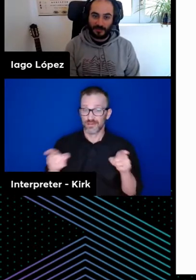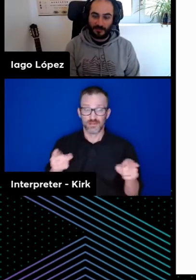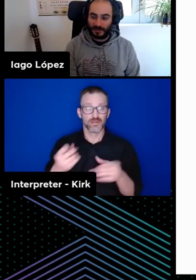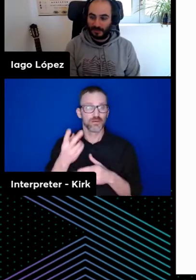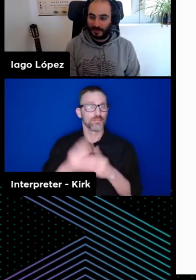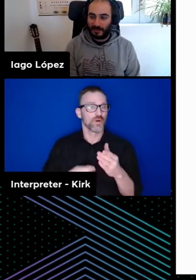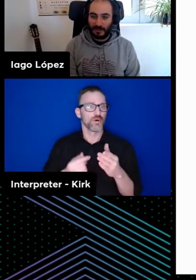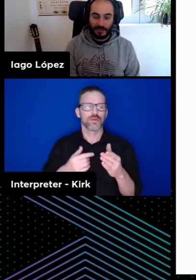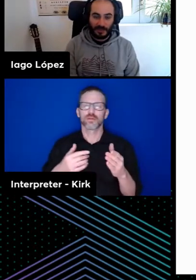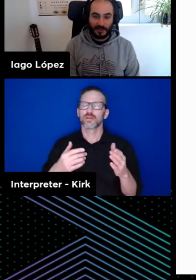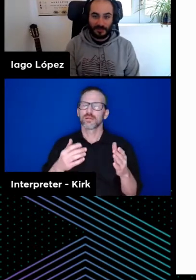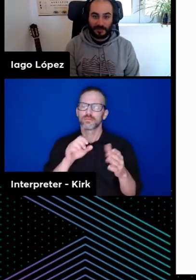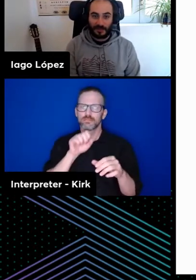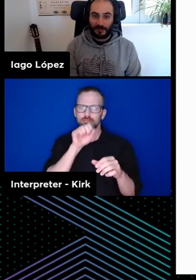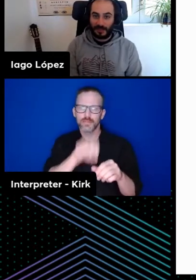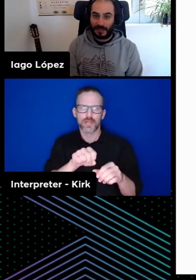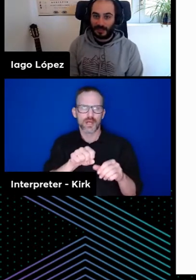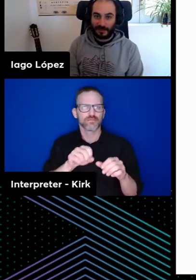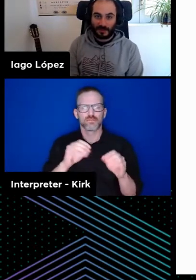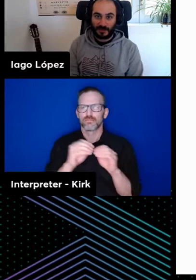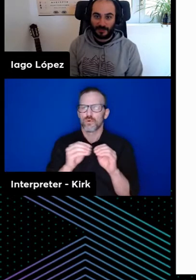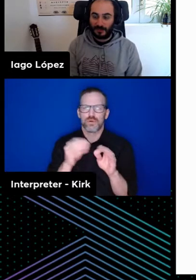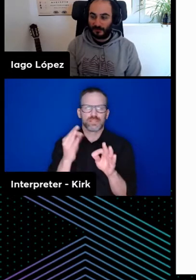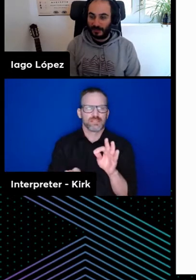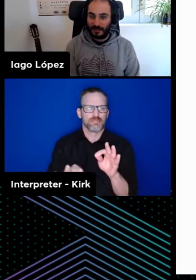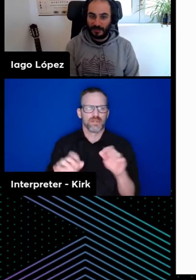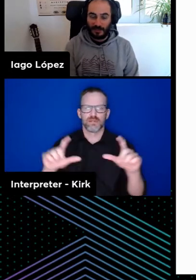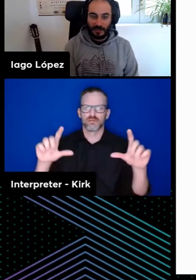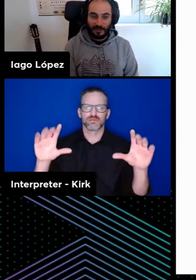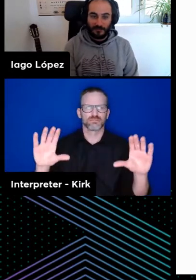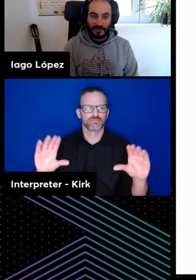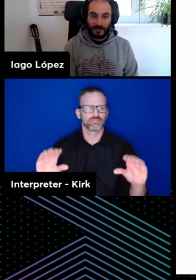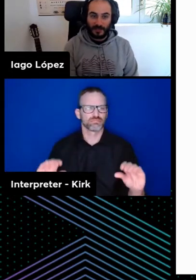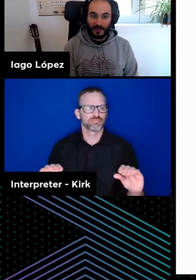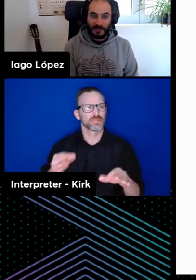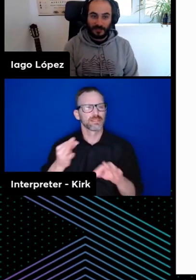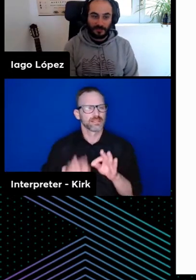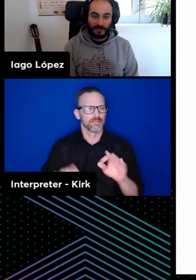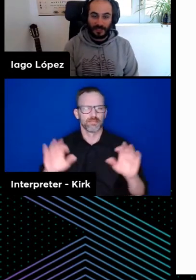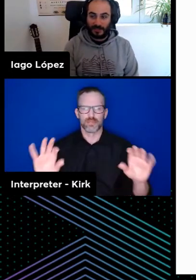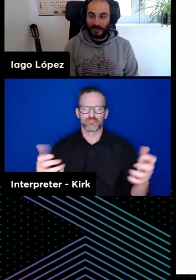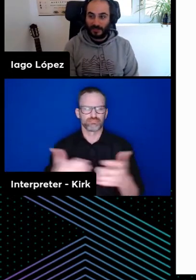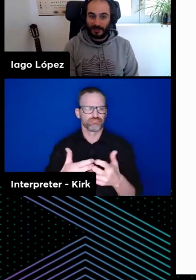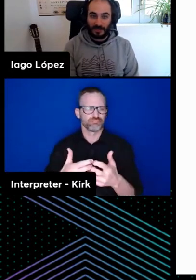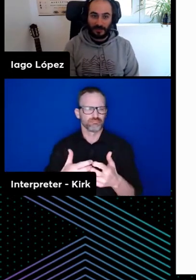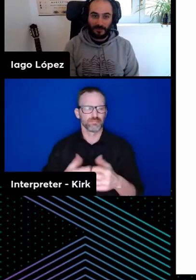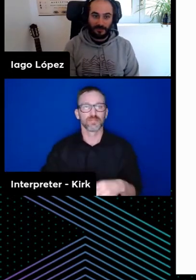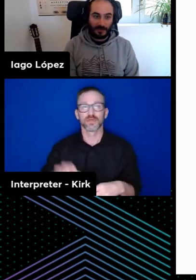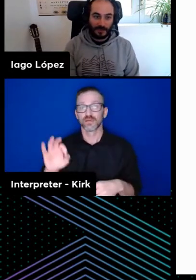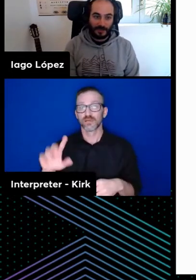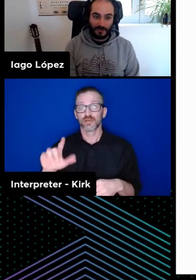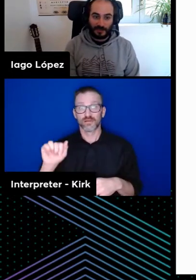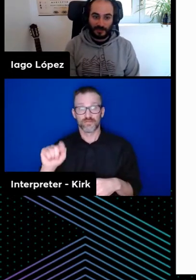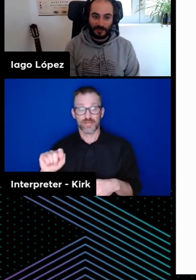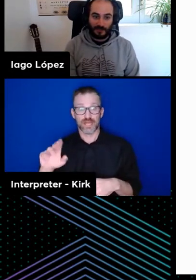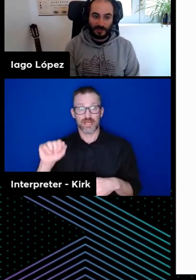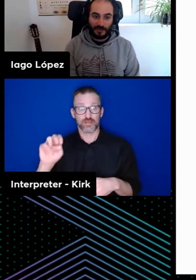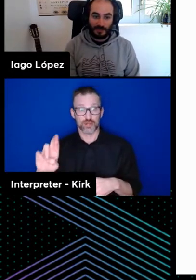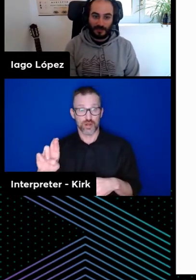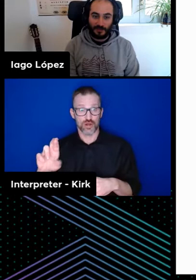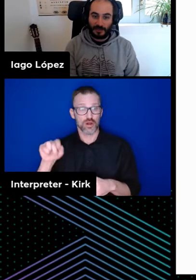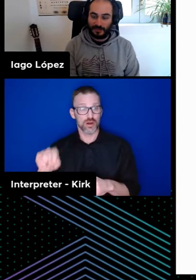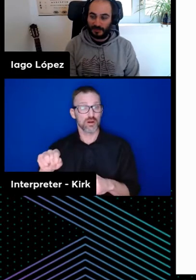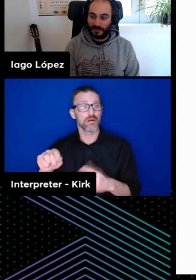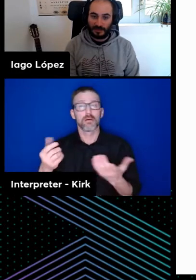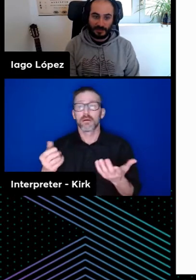on simplicity, and this is something I really like. So I think they really fit together. With Flatcar, you kind of, forget